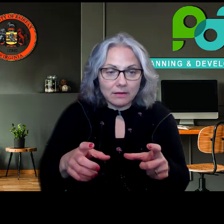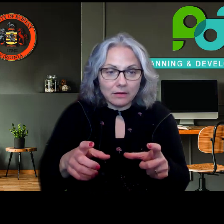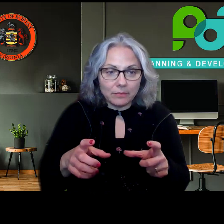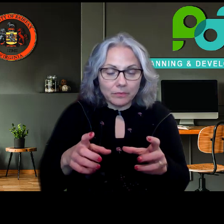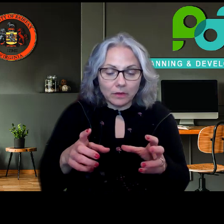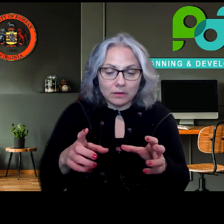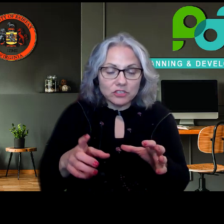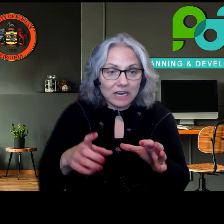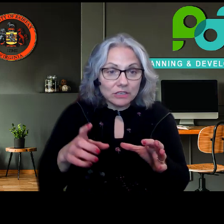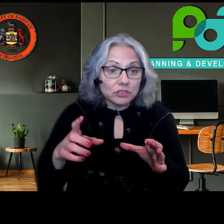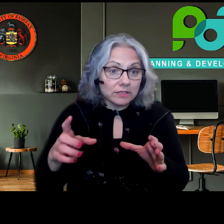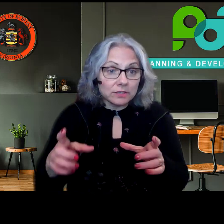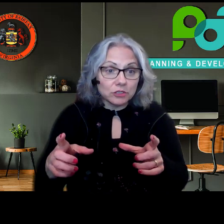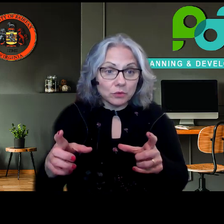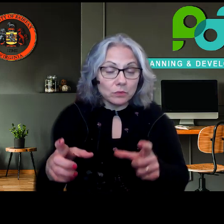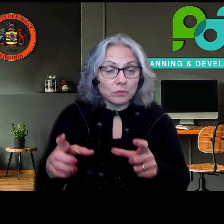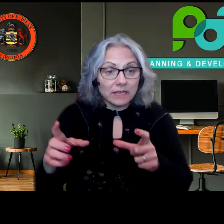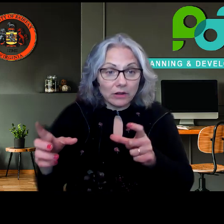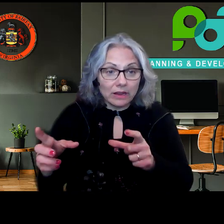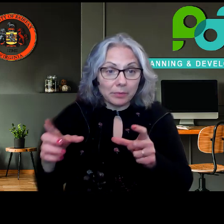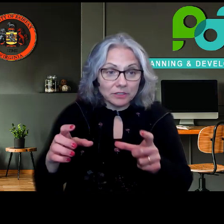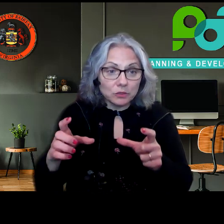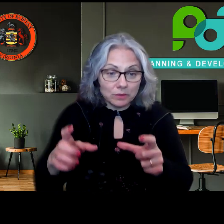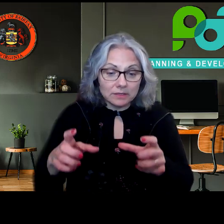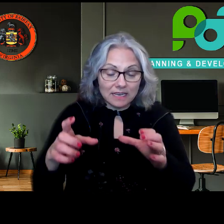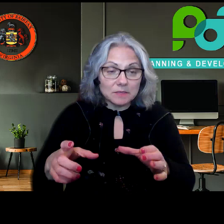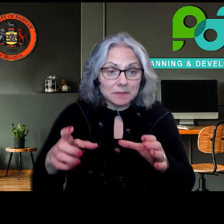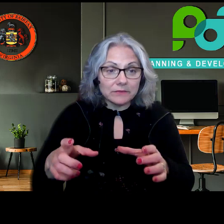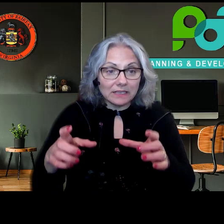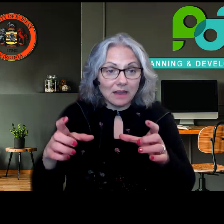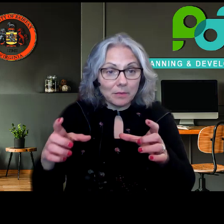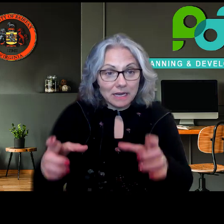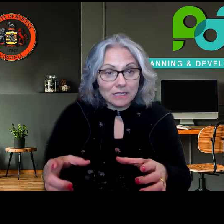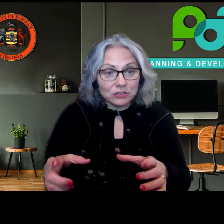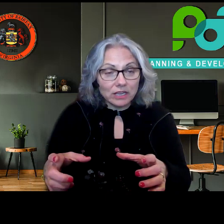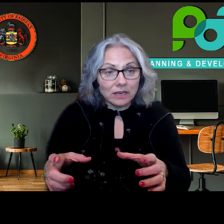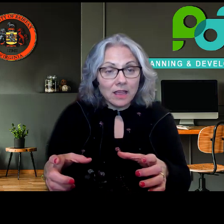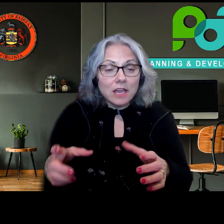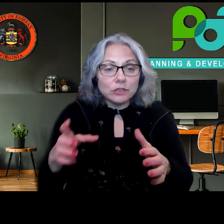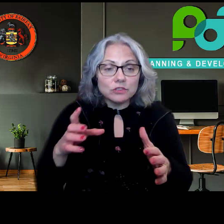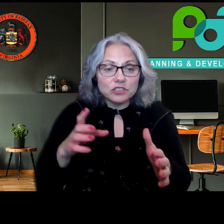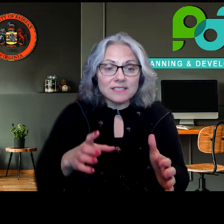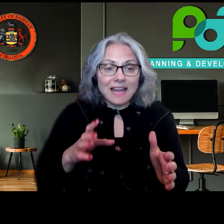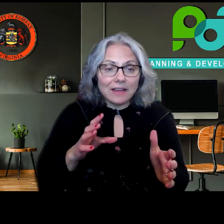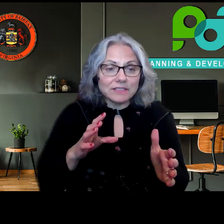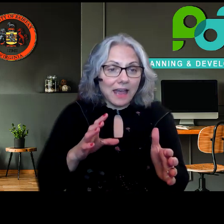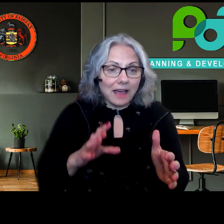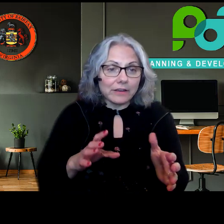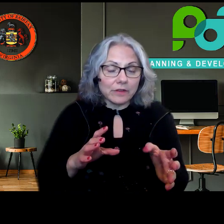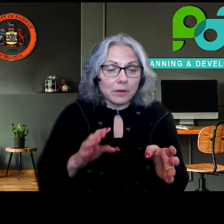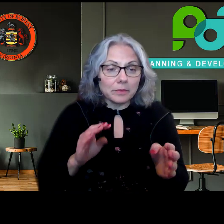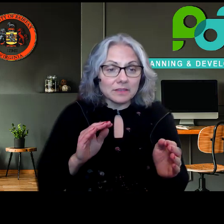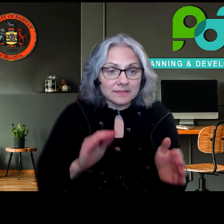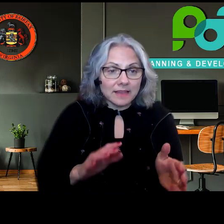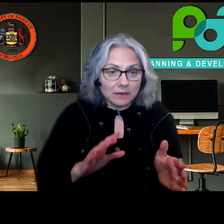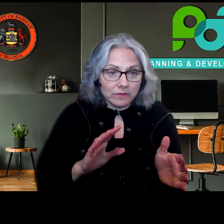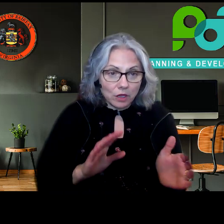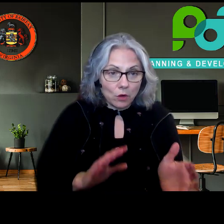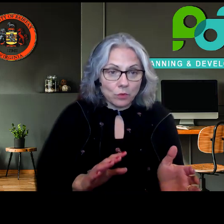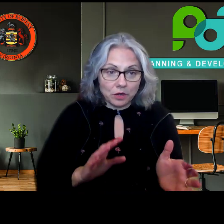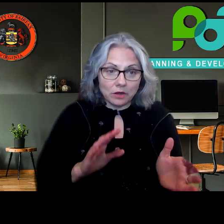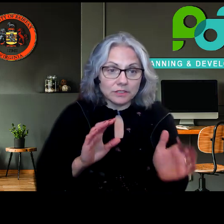nominate changes to the area to a site specific nomination. You just have to have